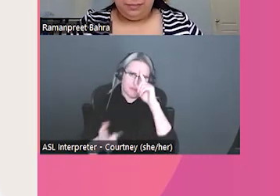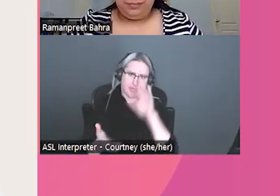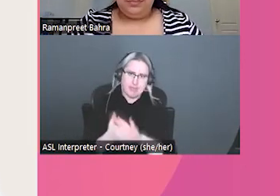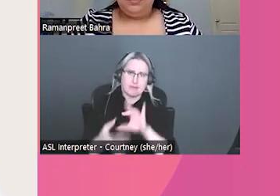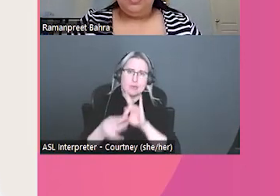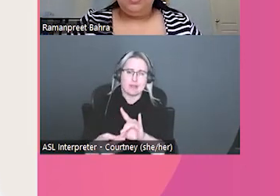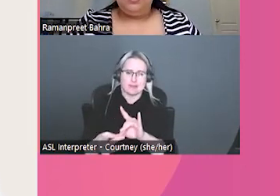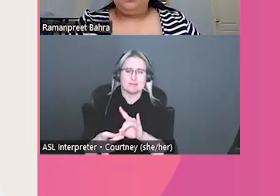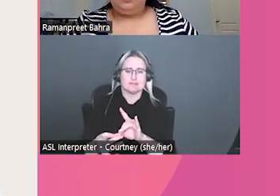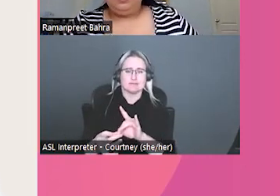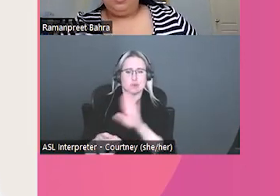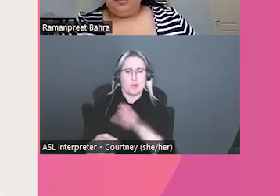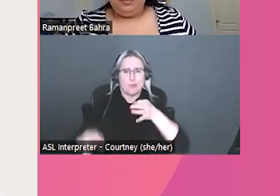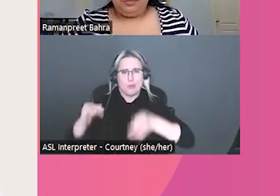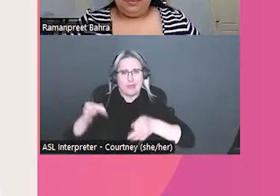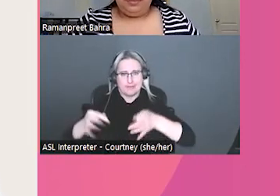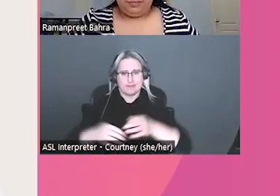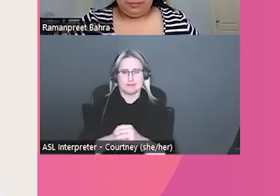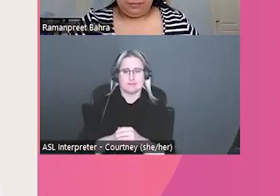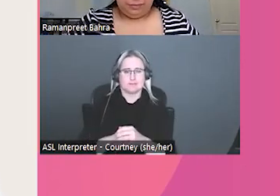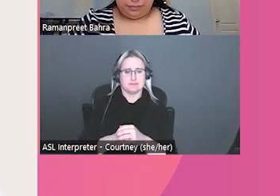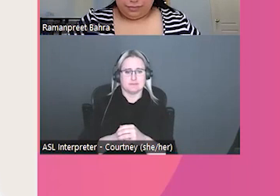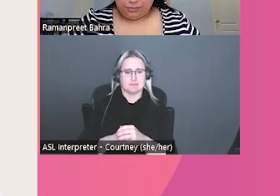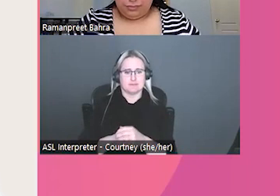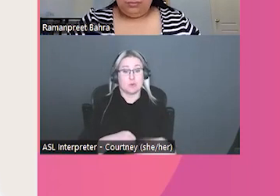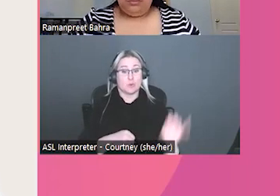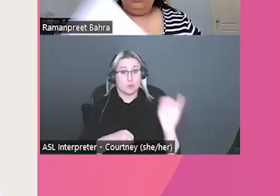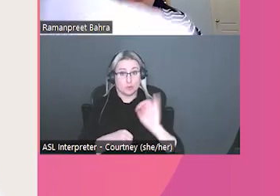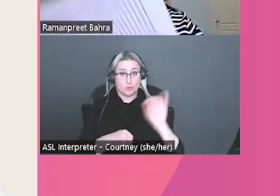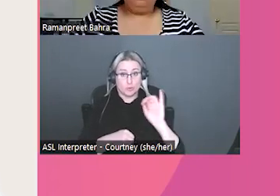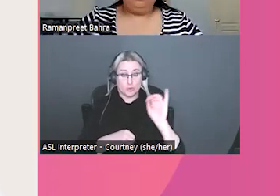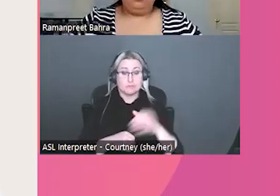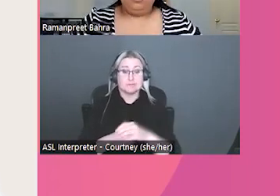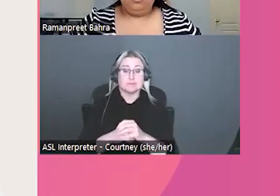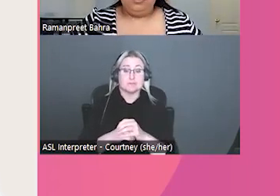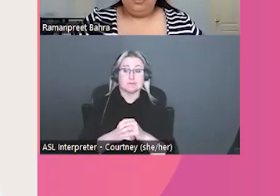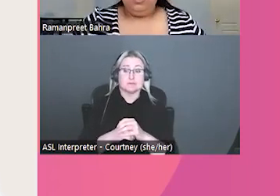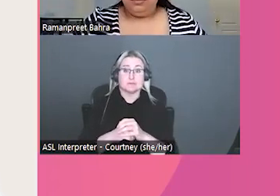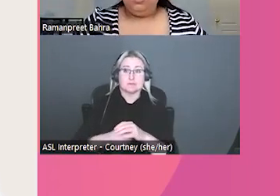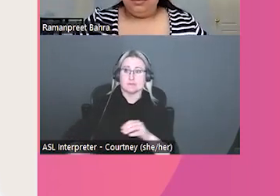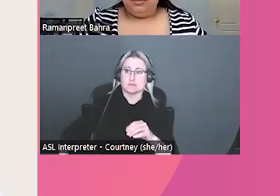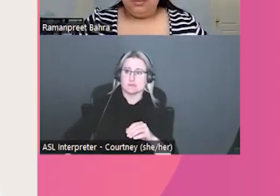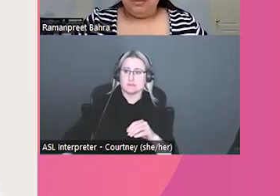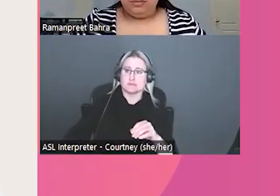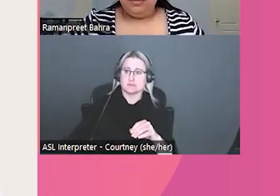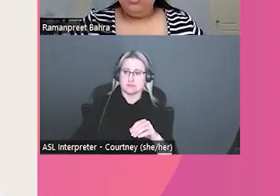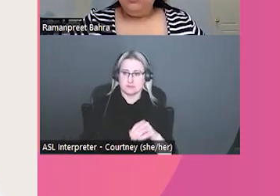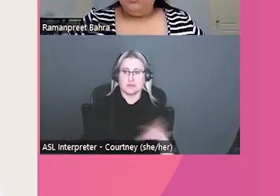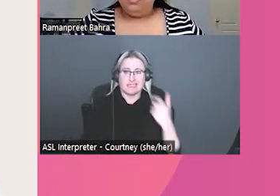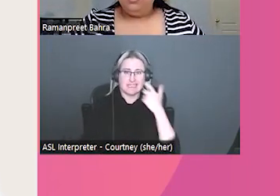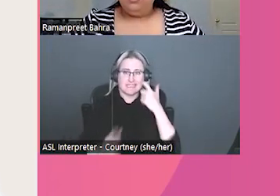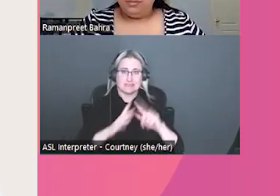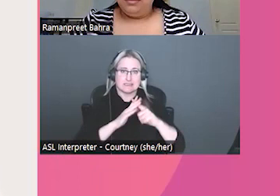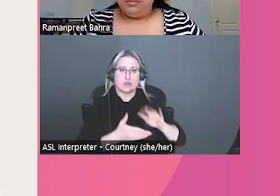Similarly, fat studies scholars work to combat the dominant ideologies of obesity, medicalized language that I discussed at the start of our